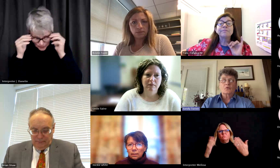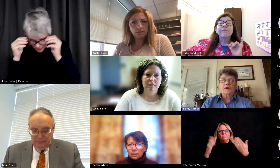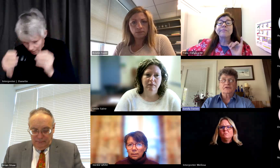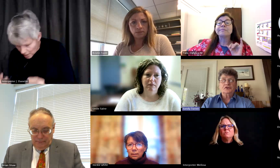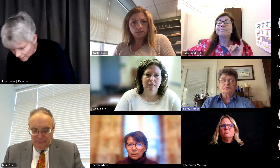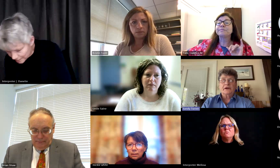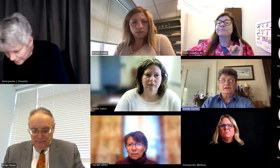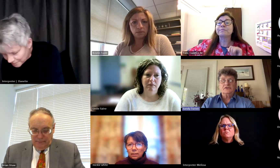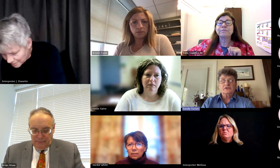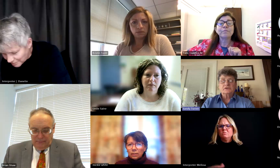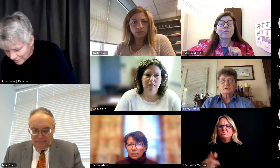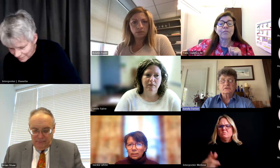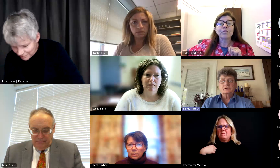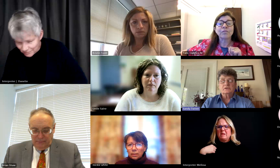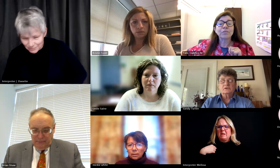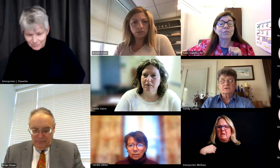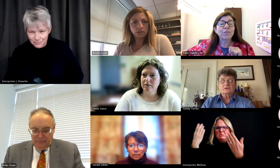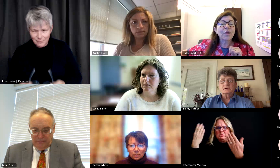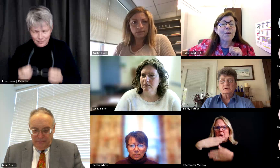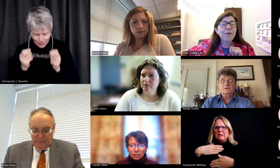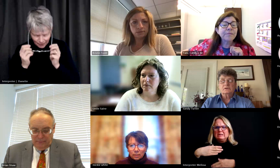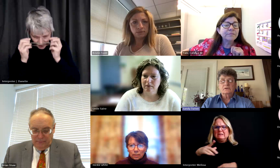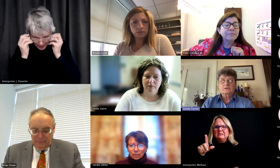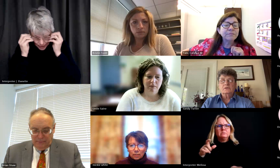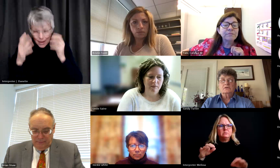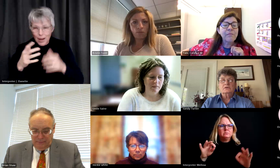I got a 1 and 2 page.